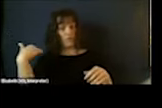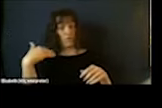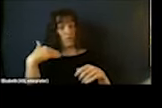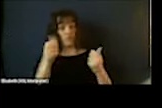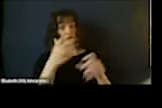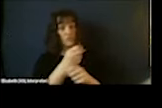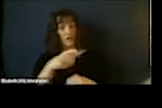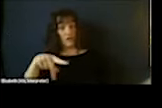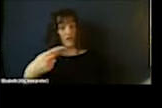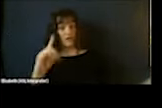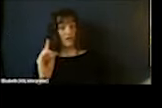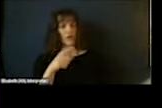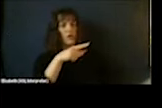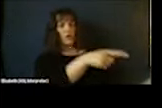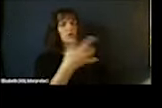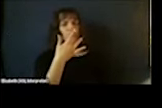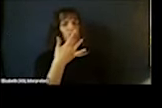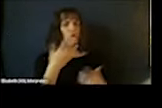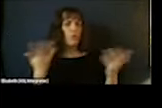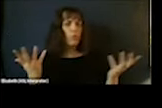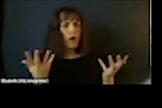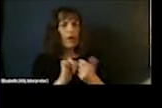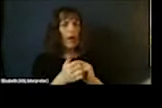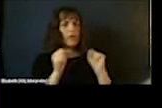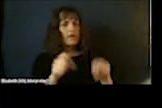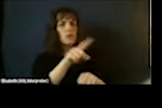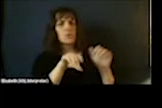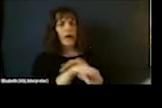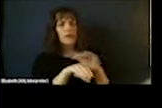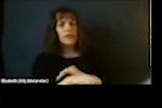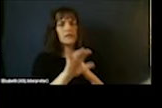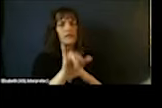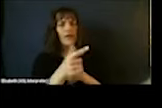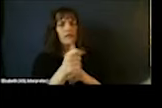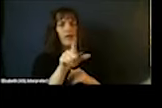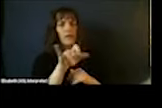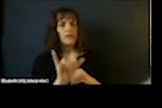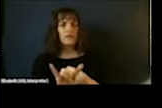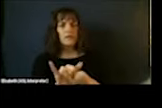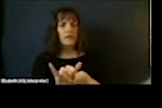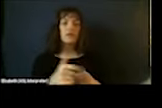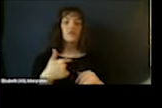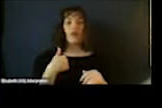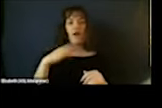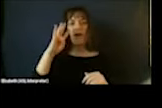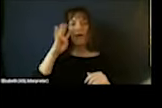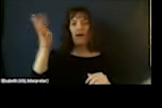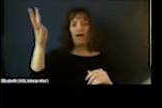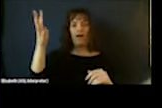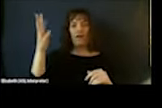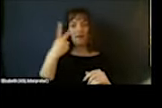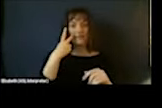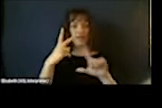And I came up with an idea. So what I wanted to do was turn a regular black and white image like the one on the left. So